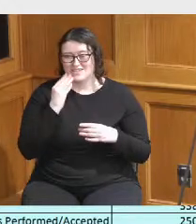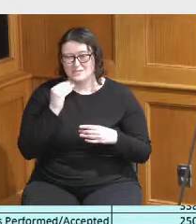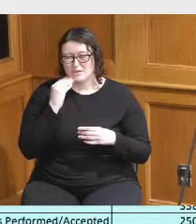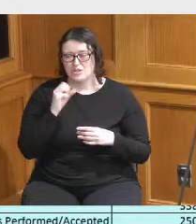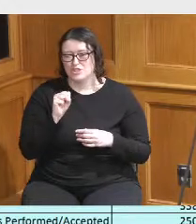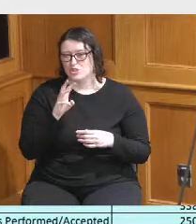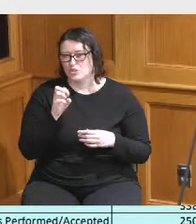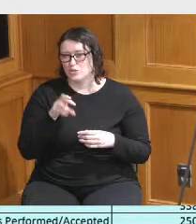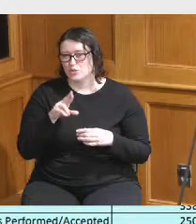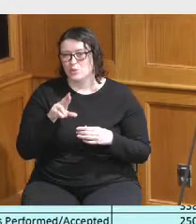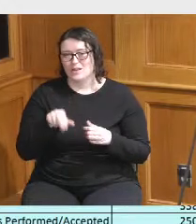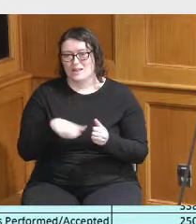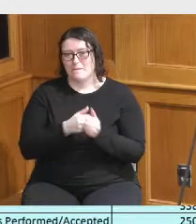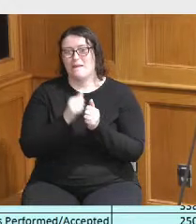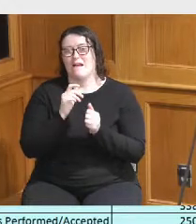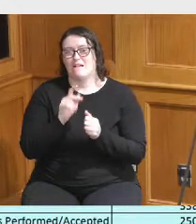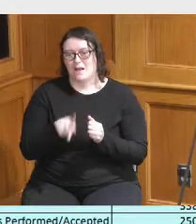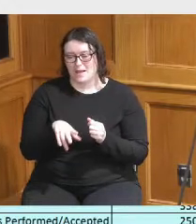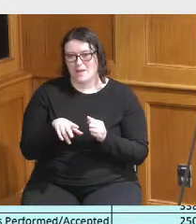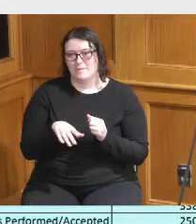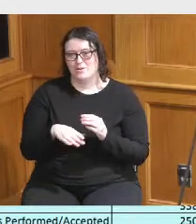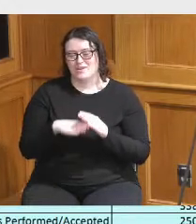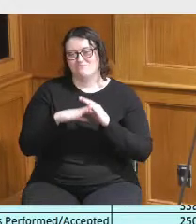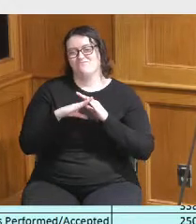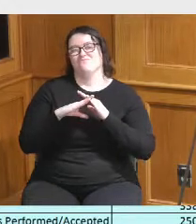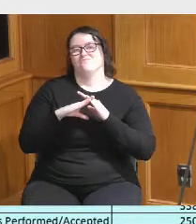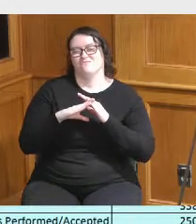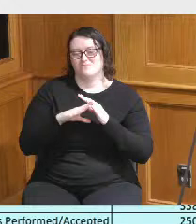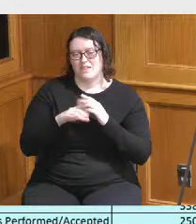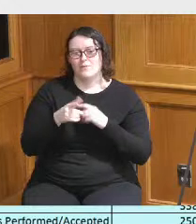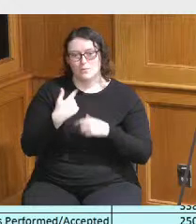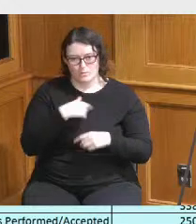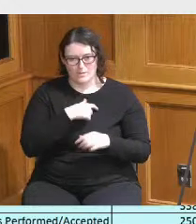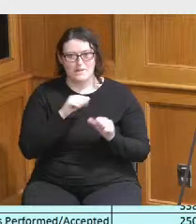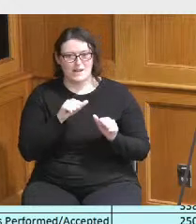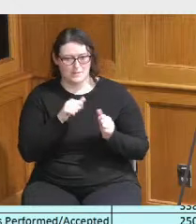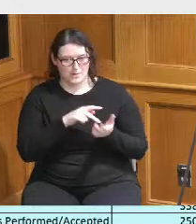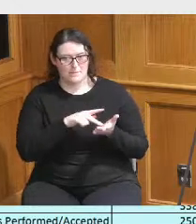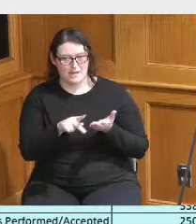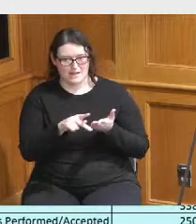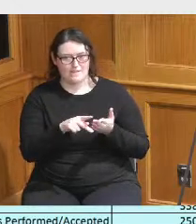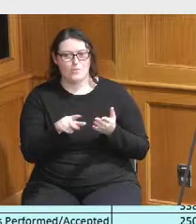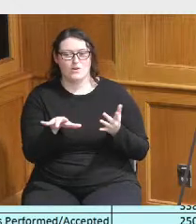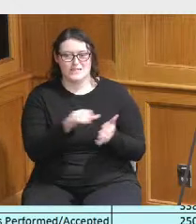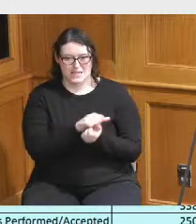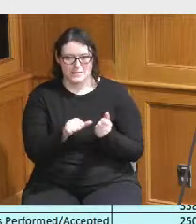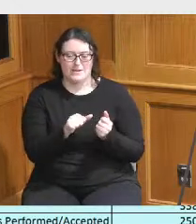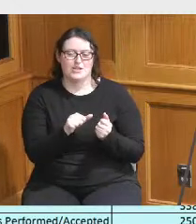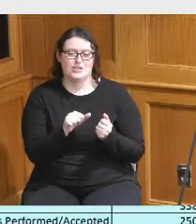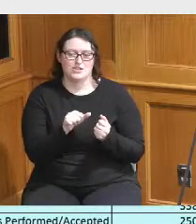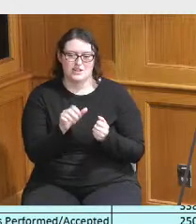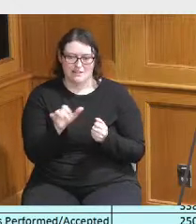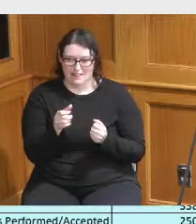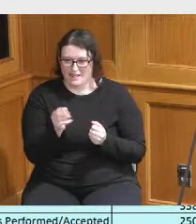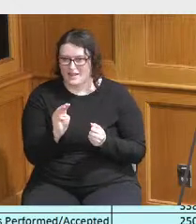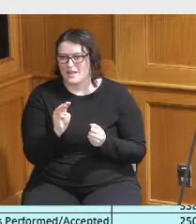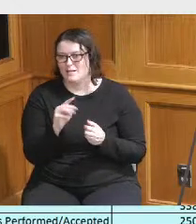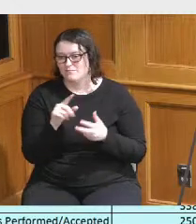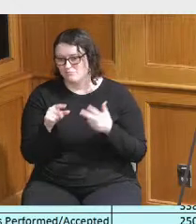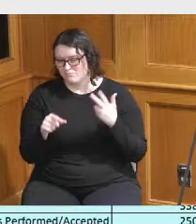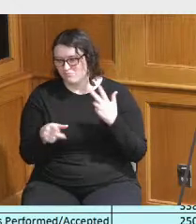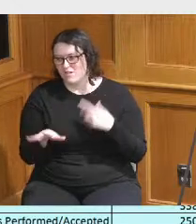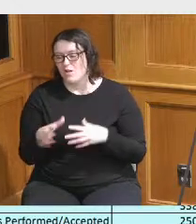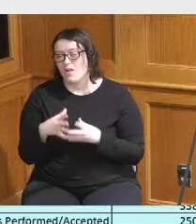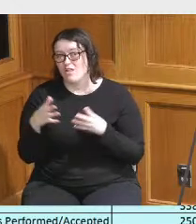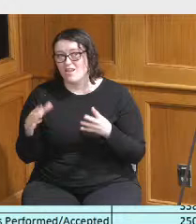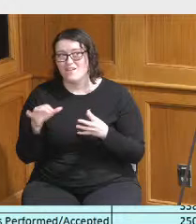to respond, clean up, pay for damage claims. And then a large portion of this program costs is for the sewer